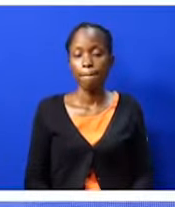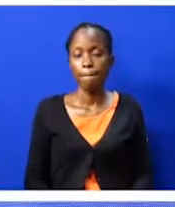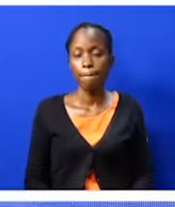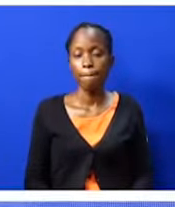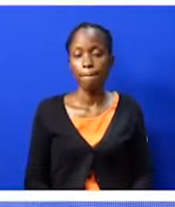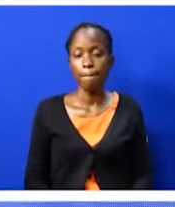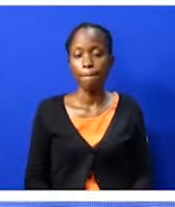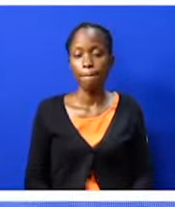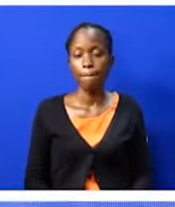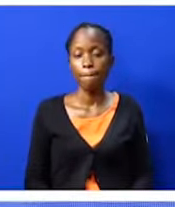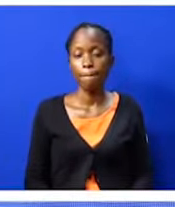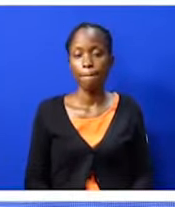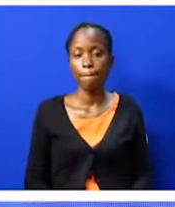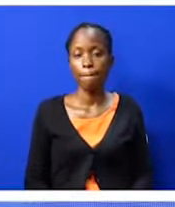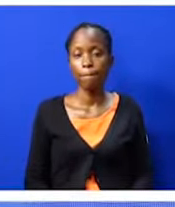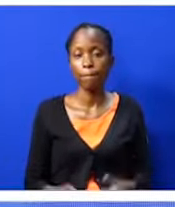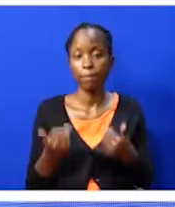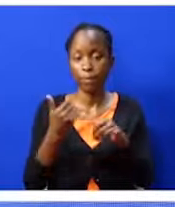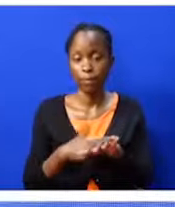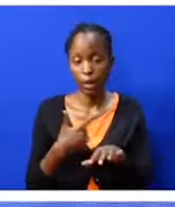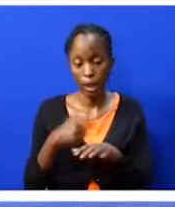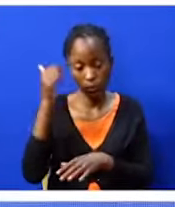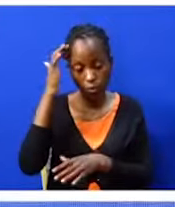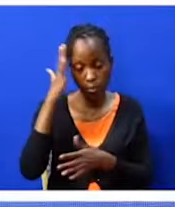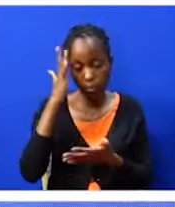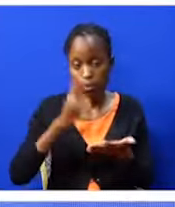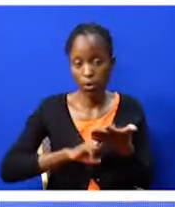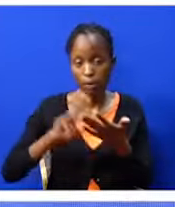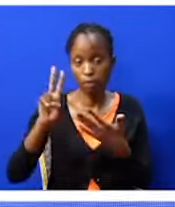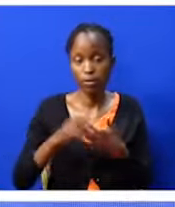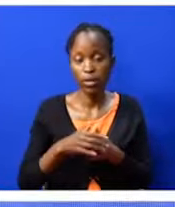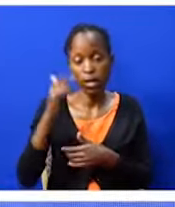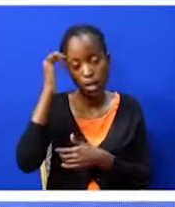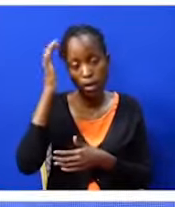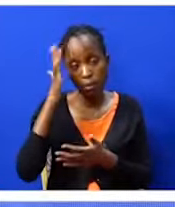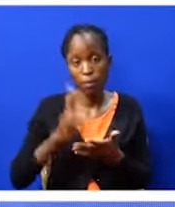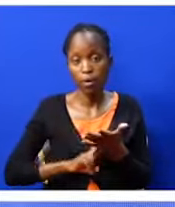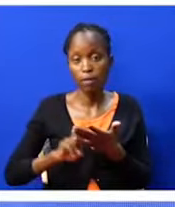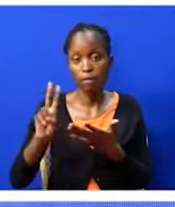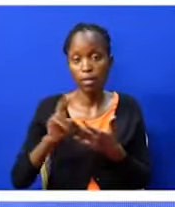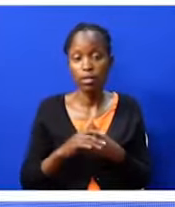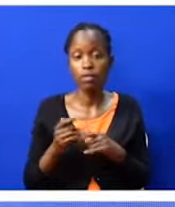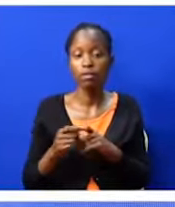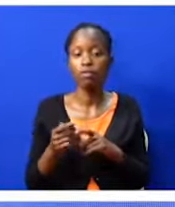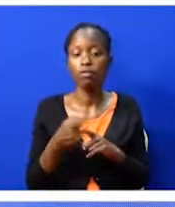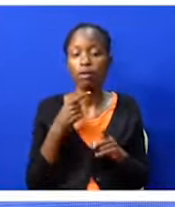Now it is time for our memory verse. Our memory verse